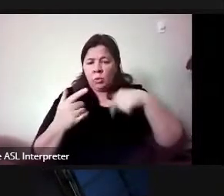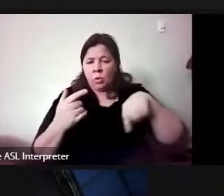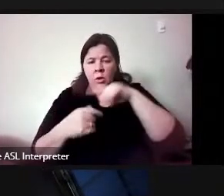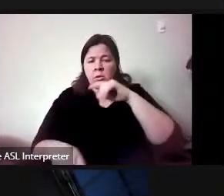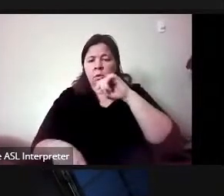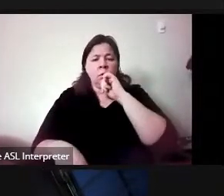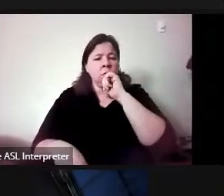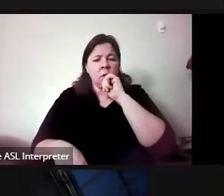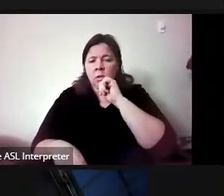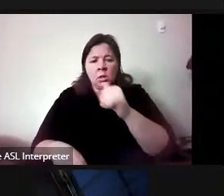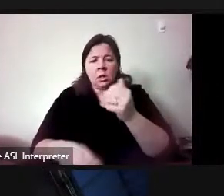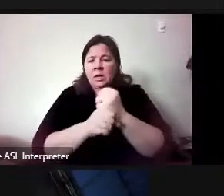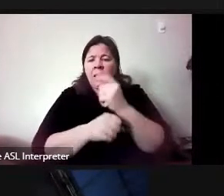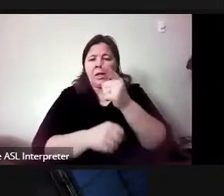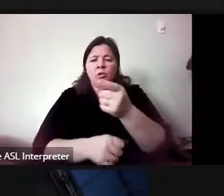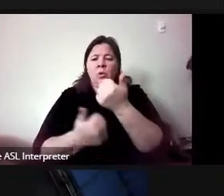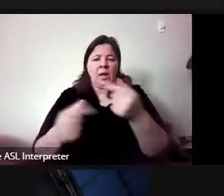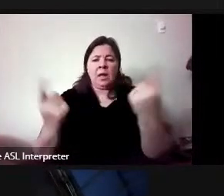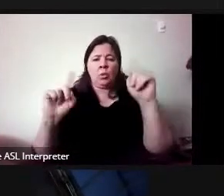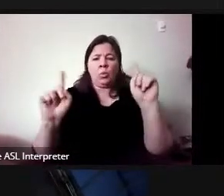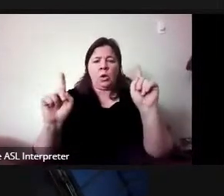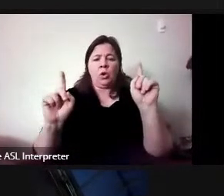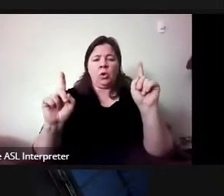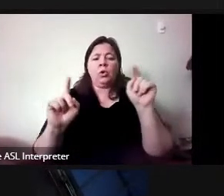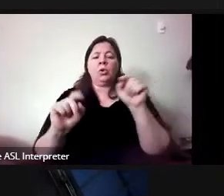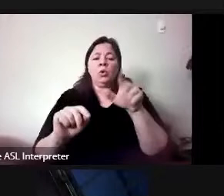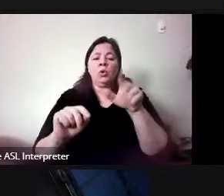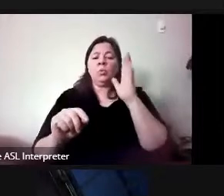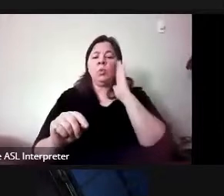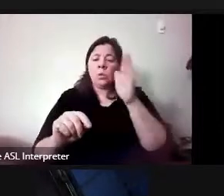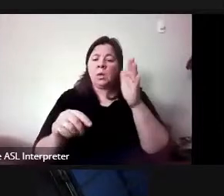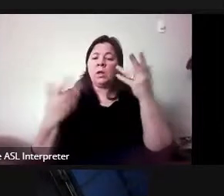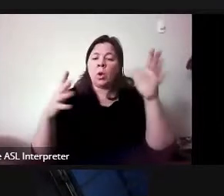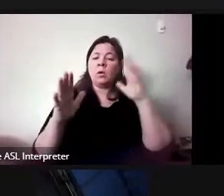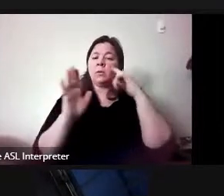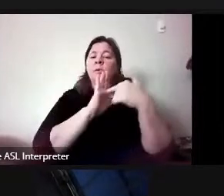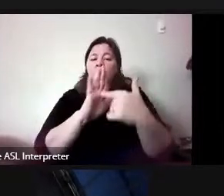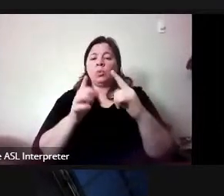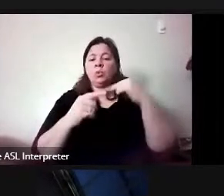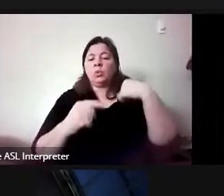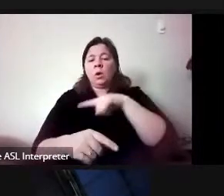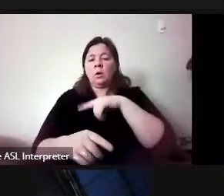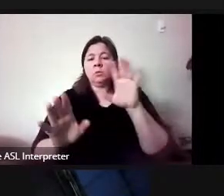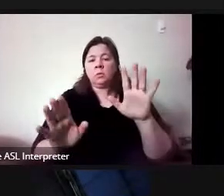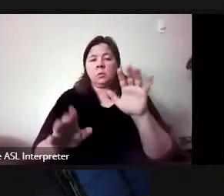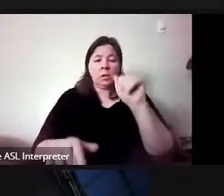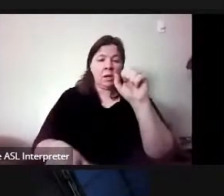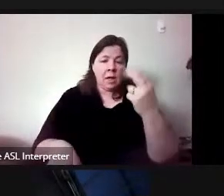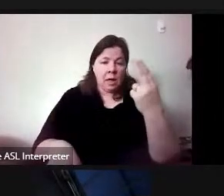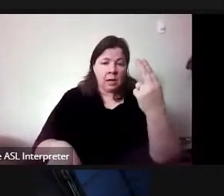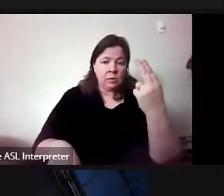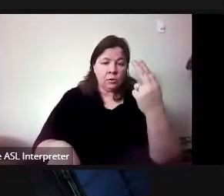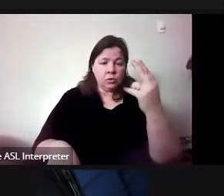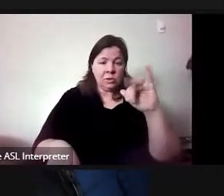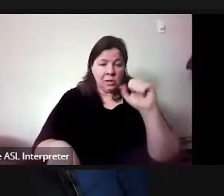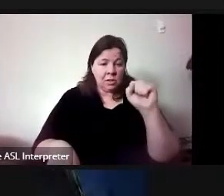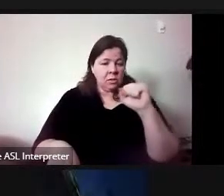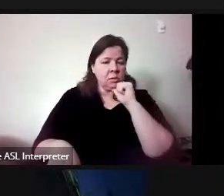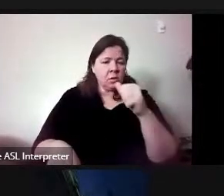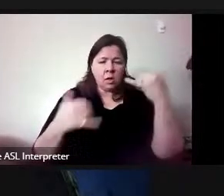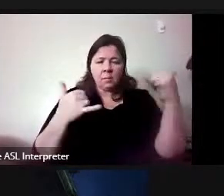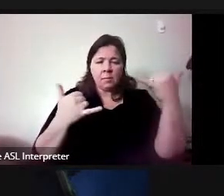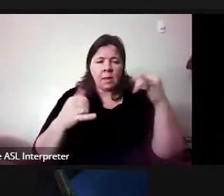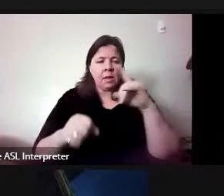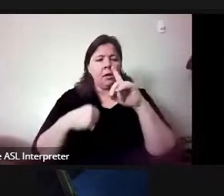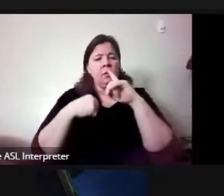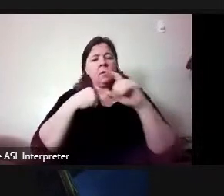going to really get you anywhere, because it will all reveal to us. Because that is how Ash is. He really doesn't play